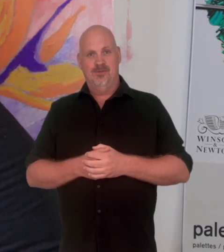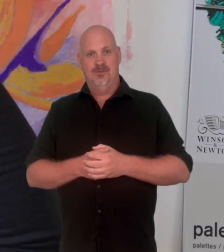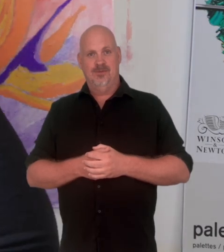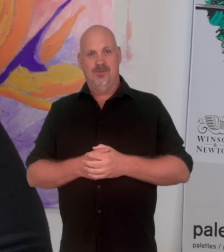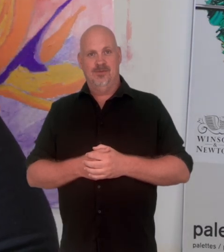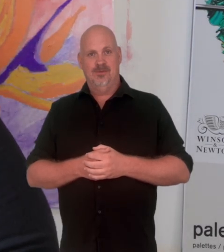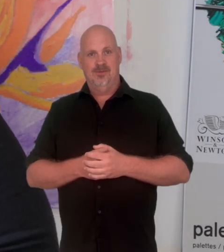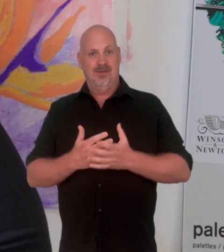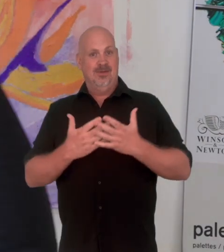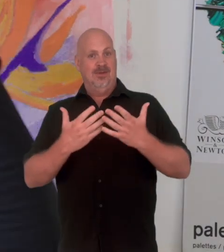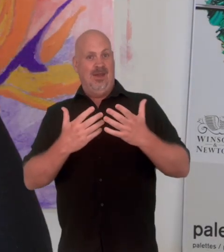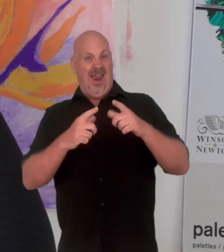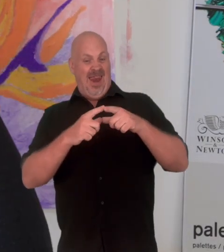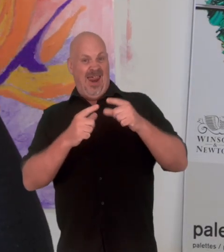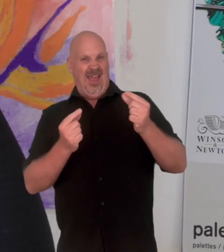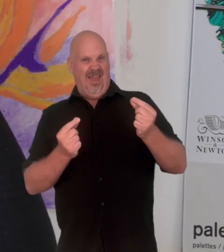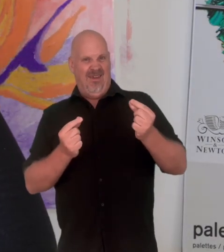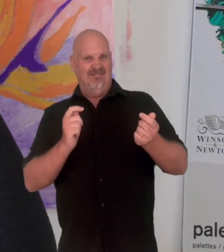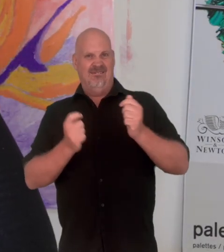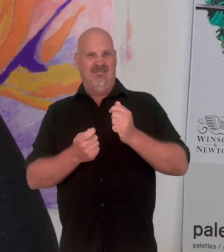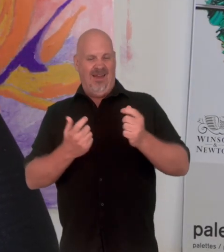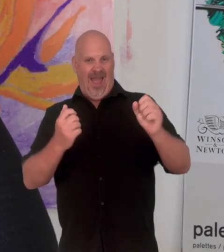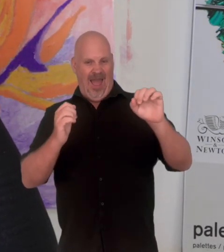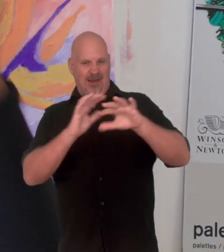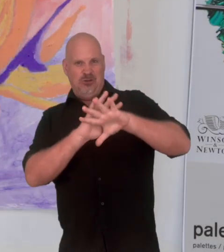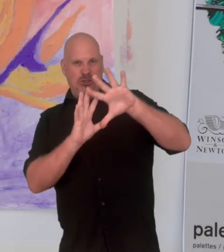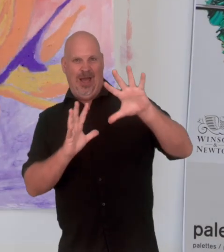thing that's behind the flowers.